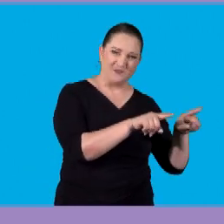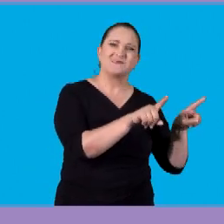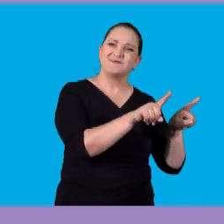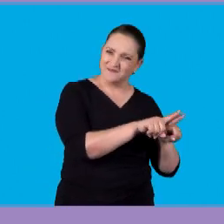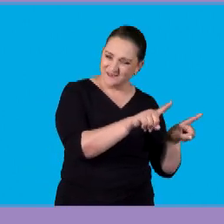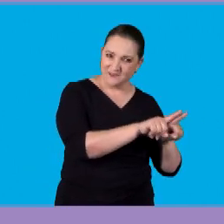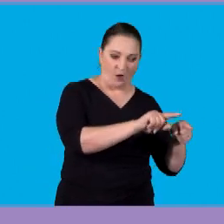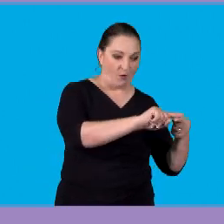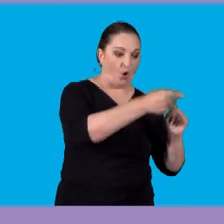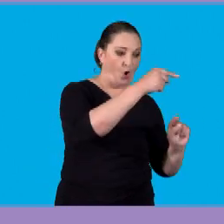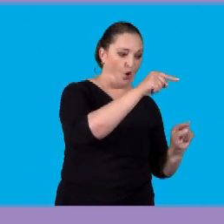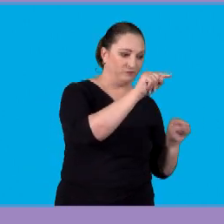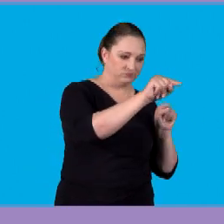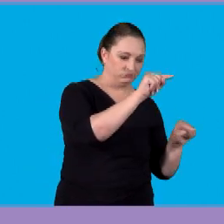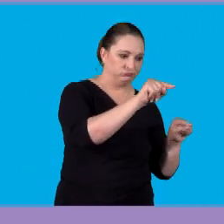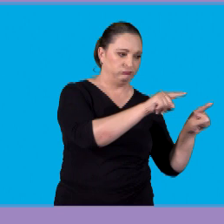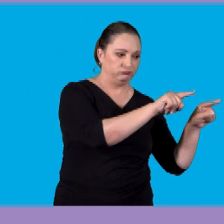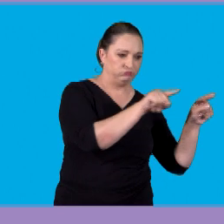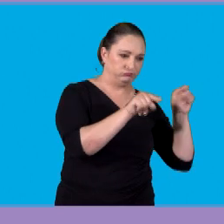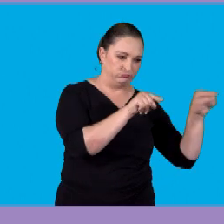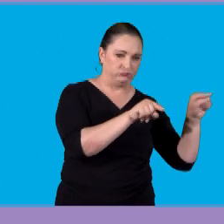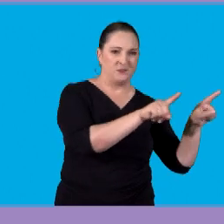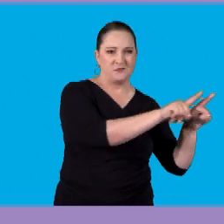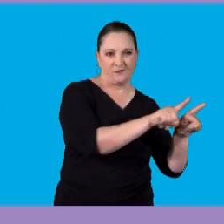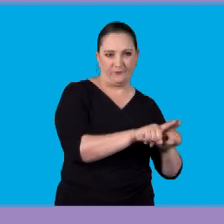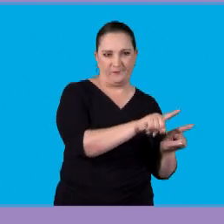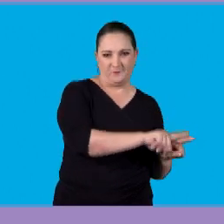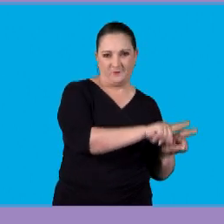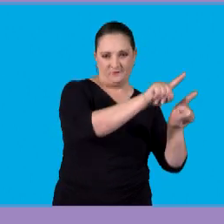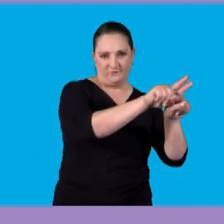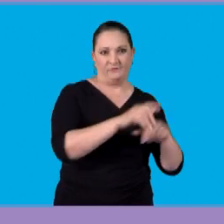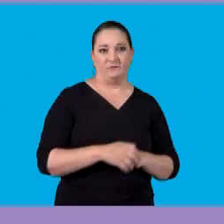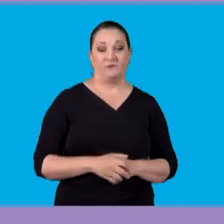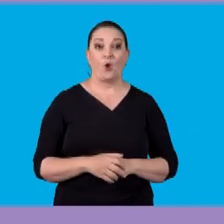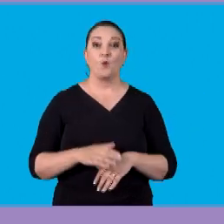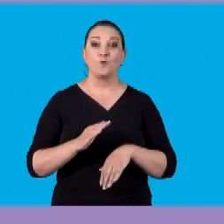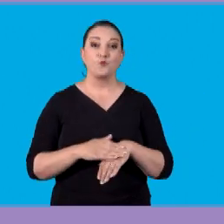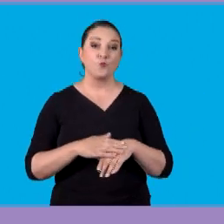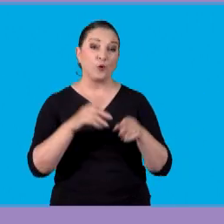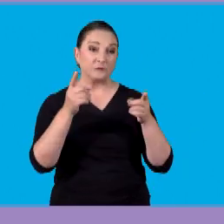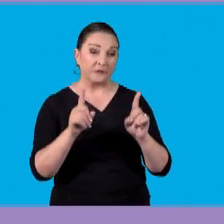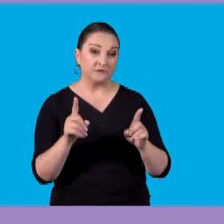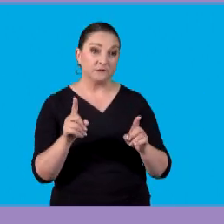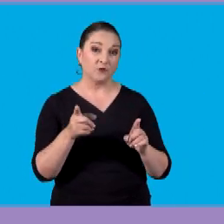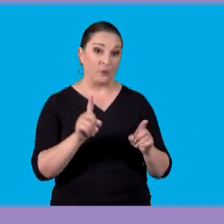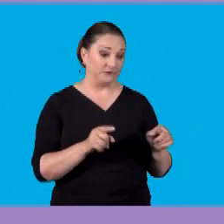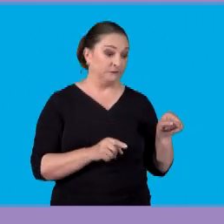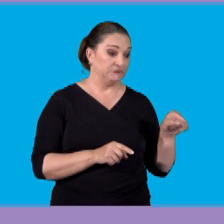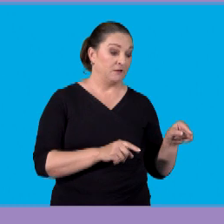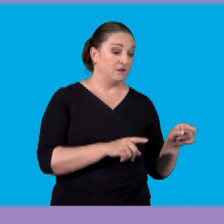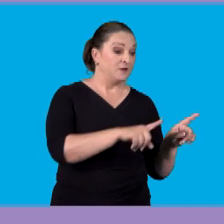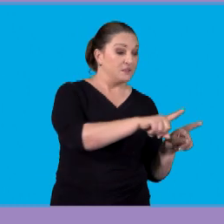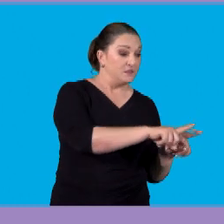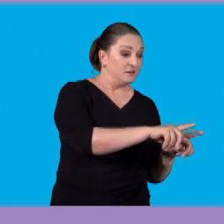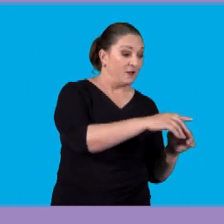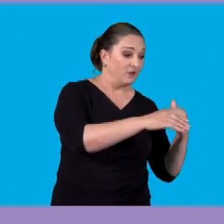square, that is the same thing, the opposite sides are equal. But now what makes it special is because